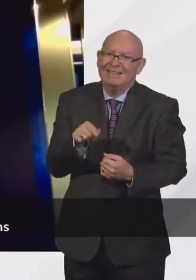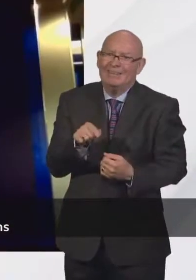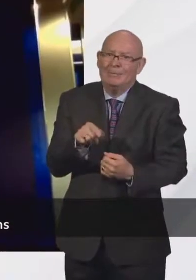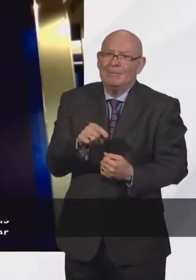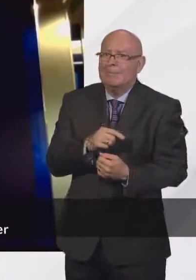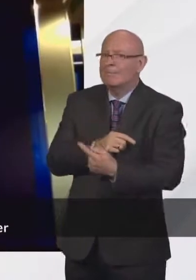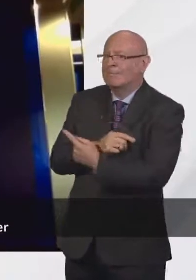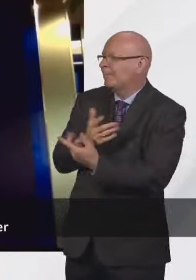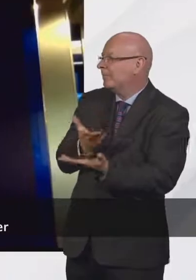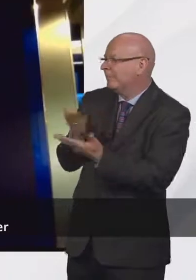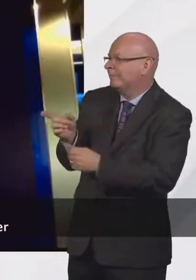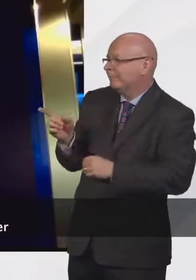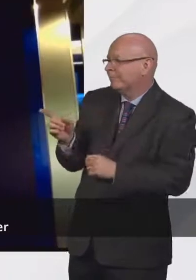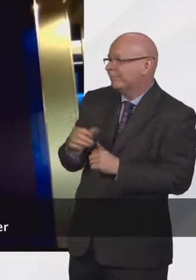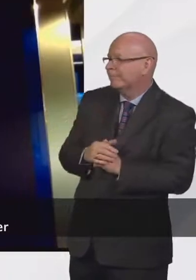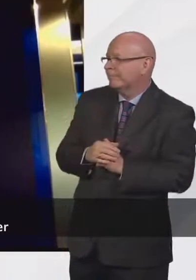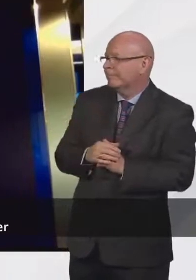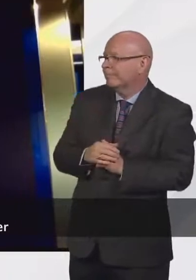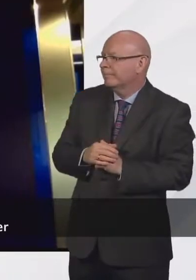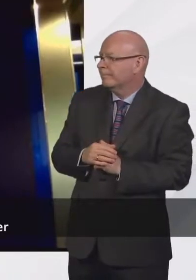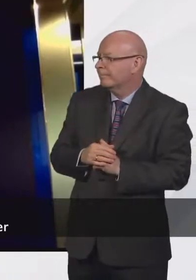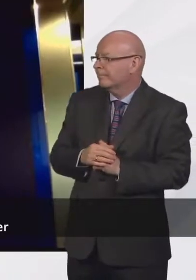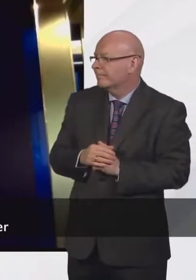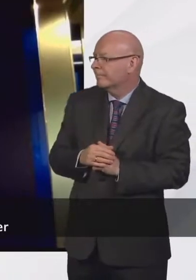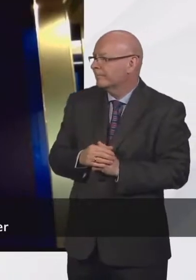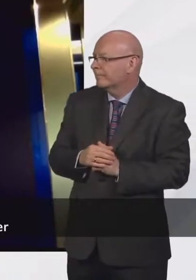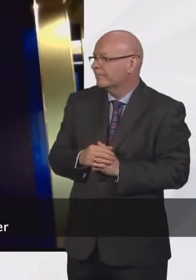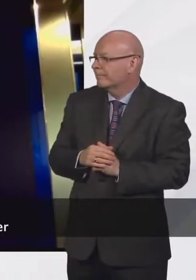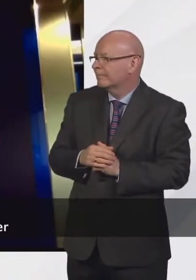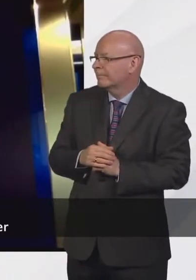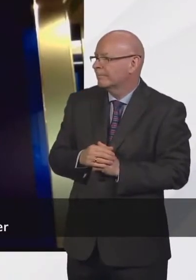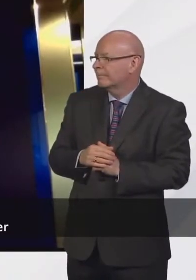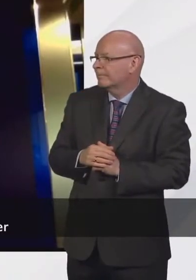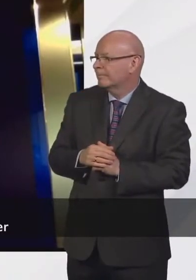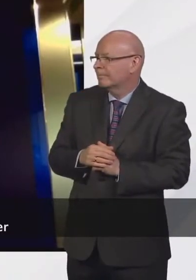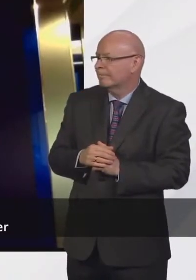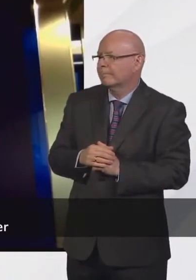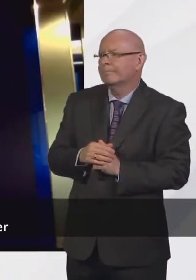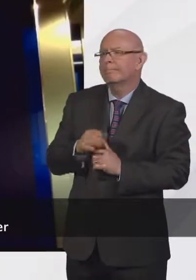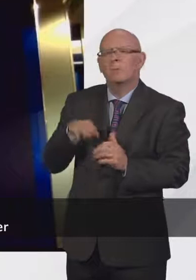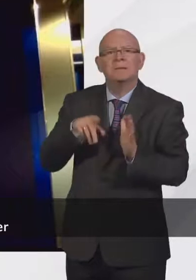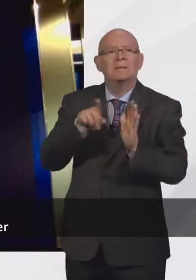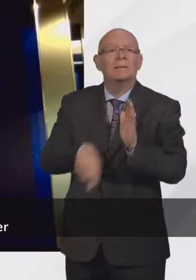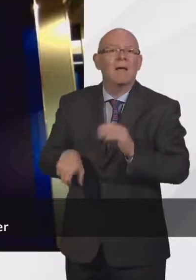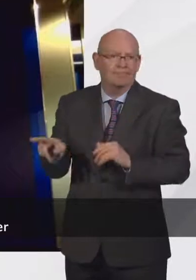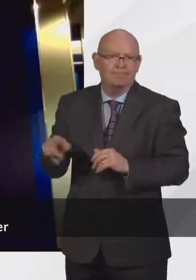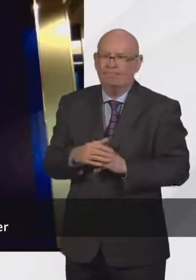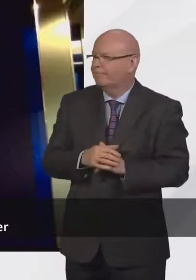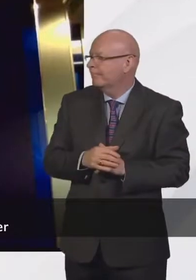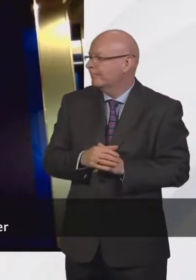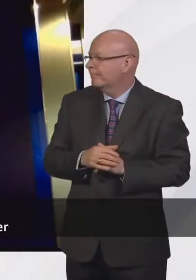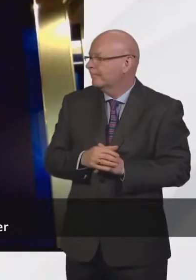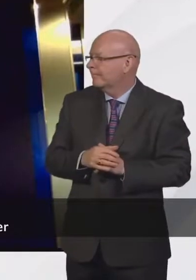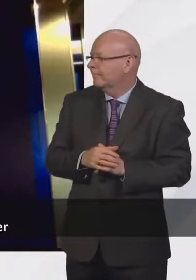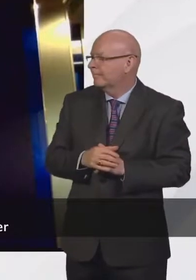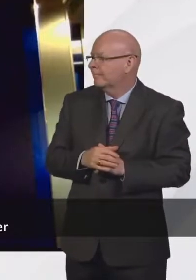announced today, particularly ending the 2 metre rule, only apply in England and not to Scotland and Wales and Northern Ireland. Why do you think that is?